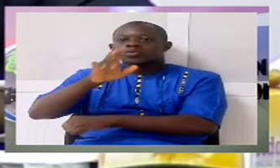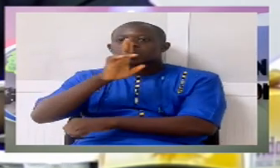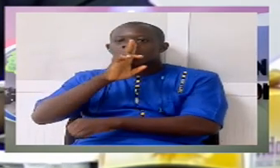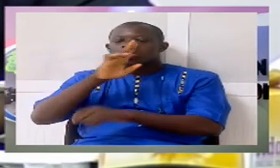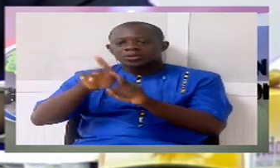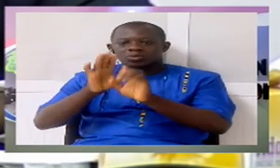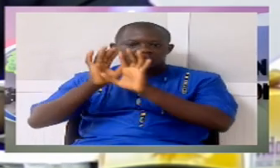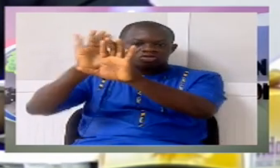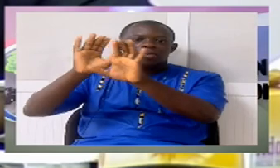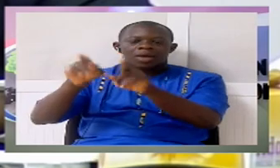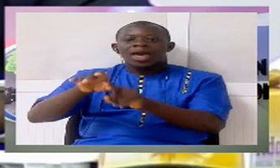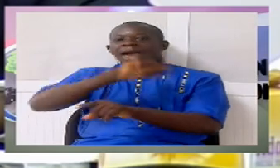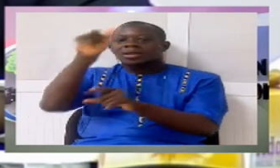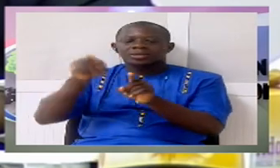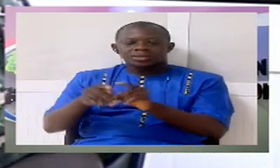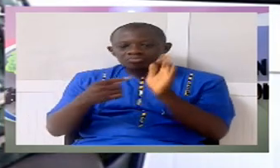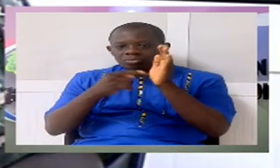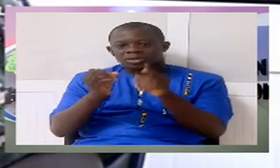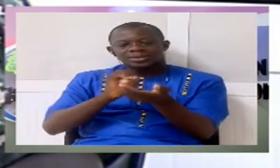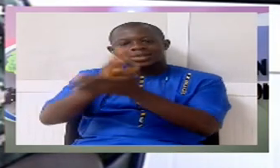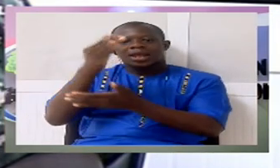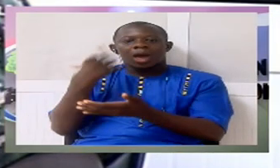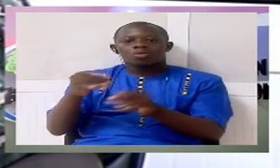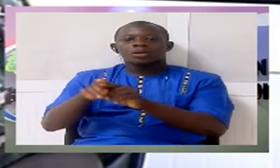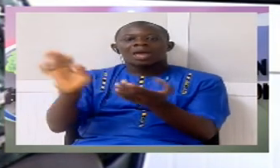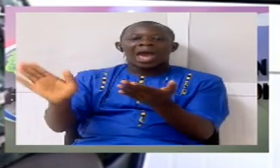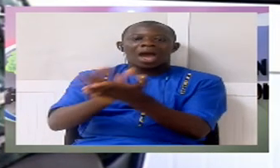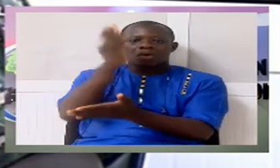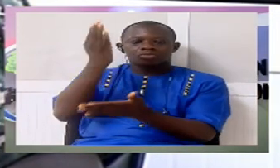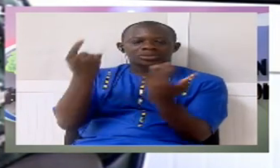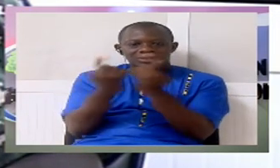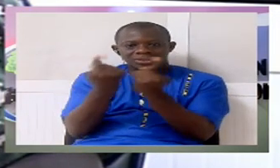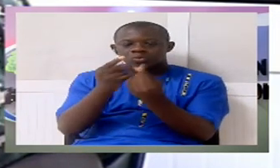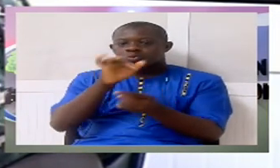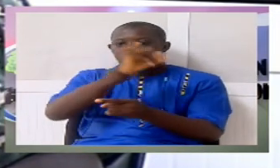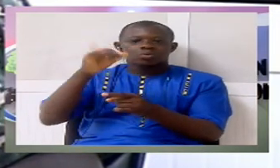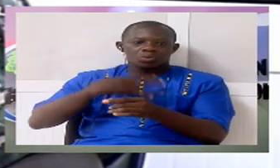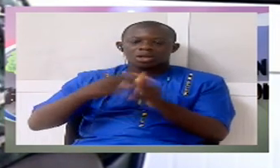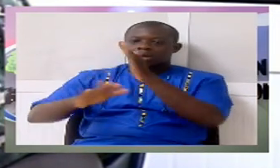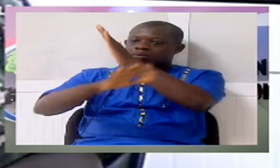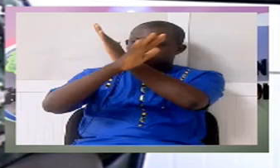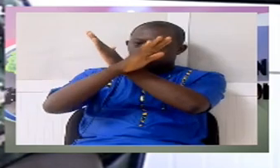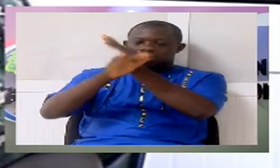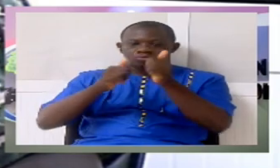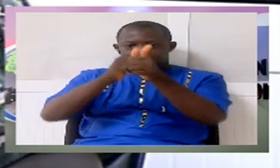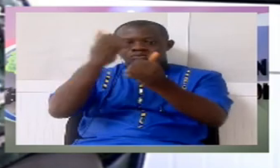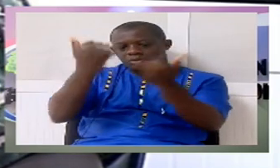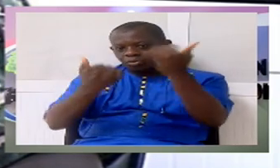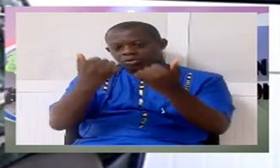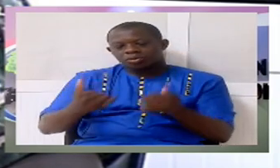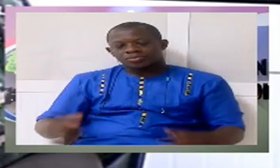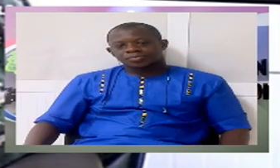threats are to be neutralized? Légui, ki nga xamne mom moy command convoy bi. Ndax mom du